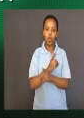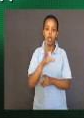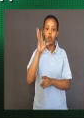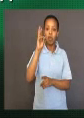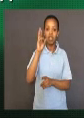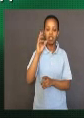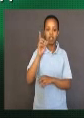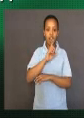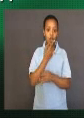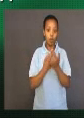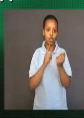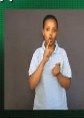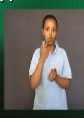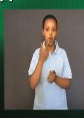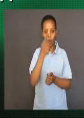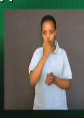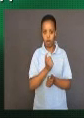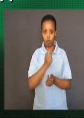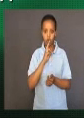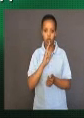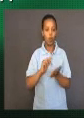6 days.